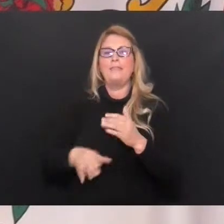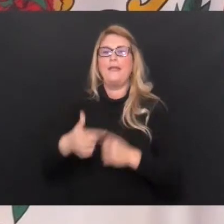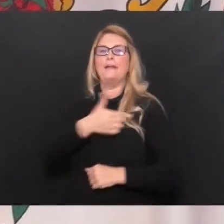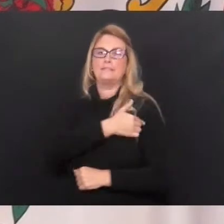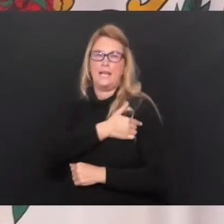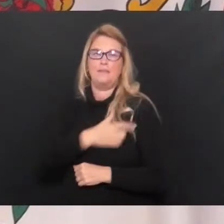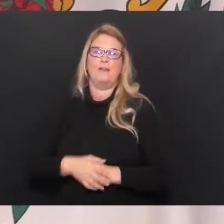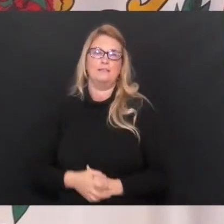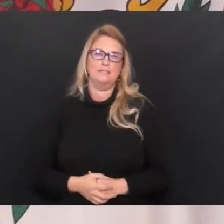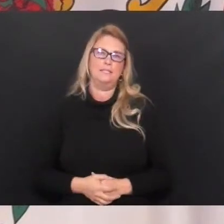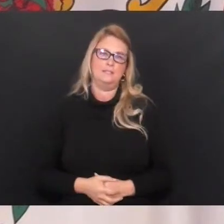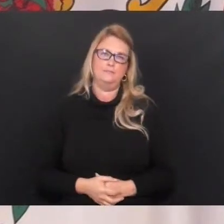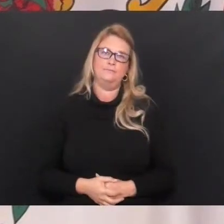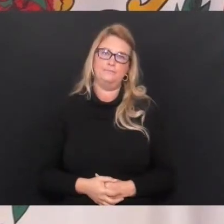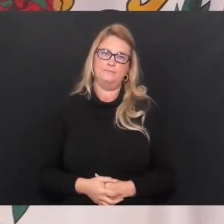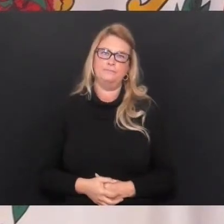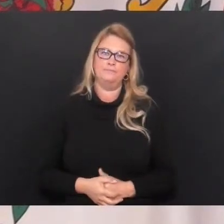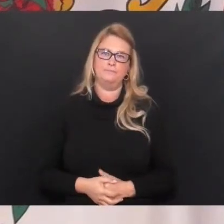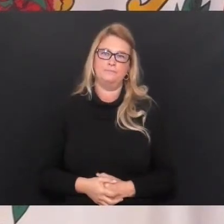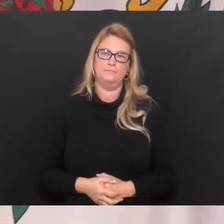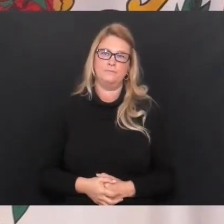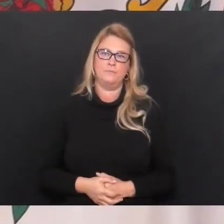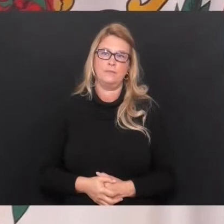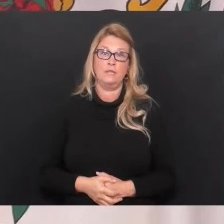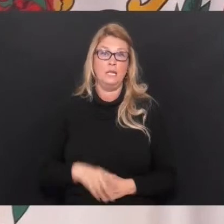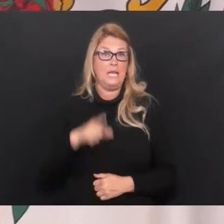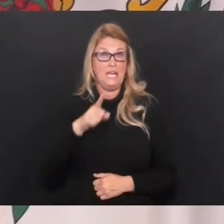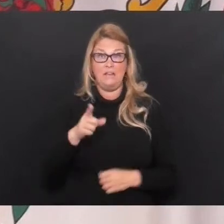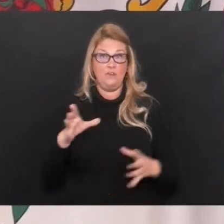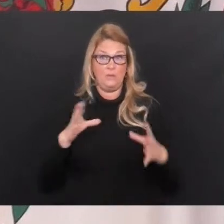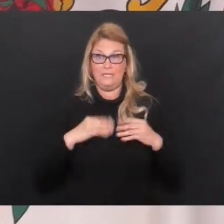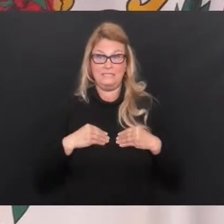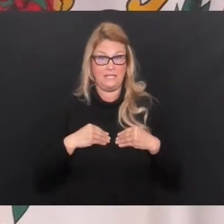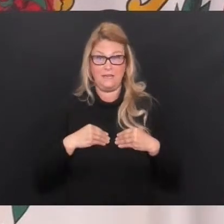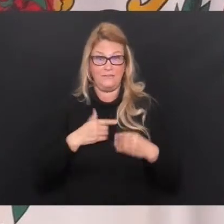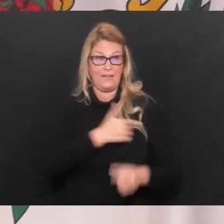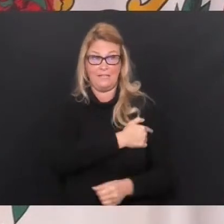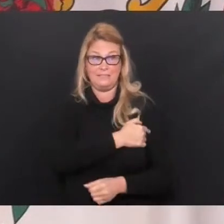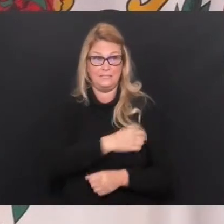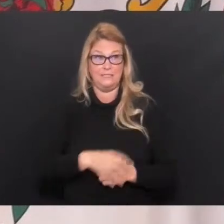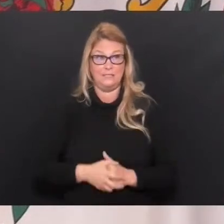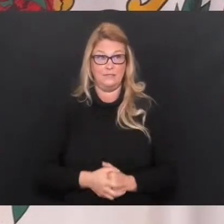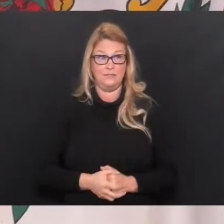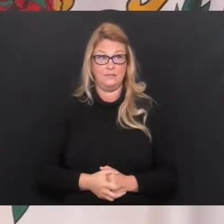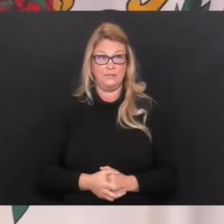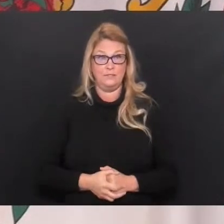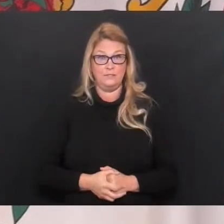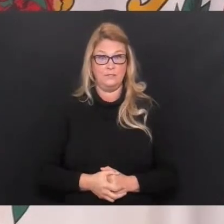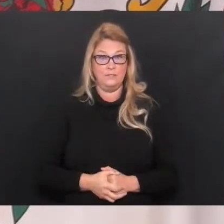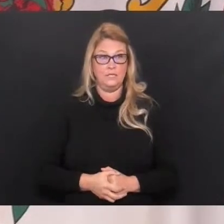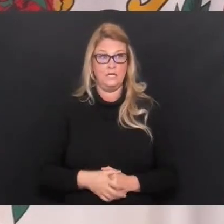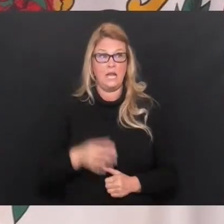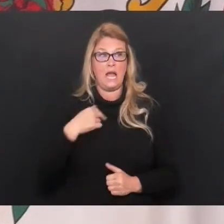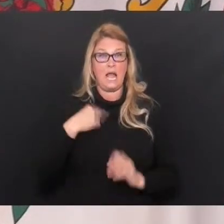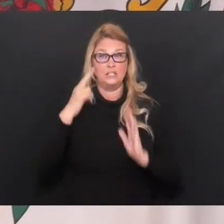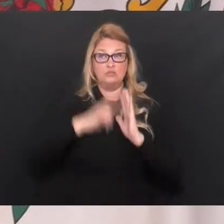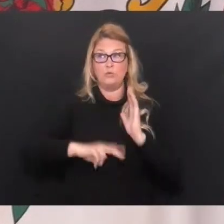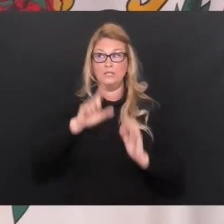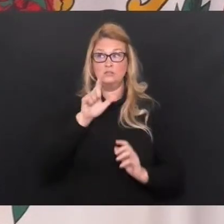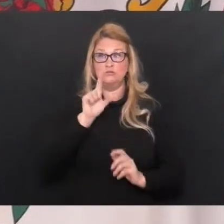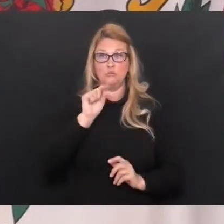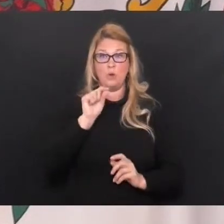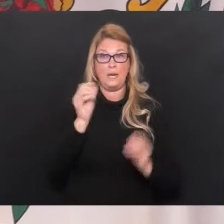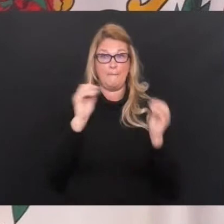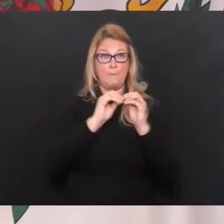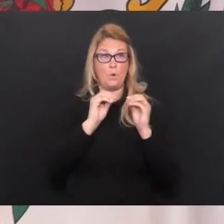to take a vaccine. But if you don't take the vaccines, I just read 21 more.